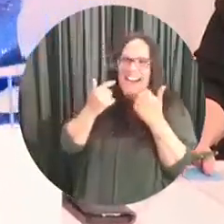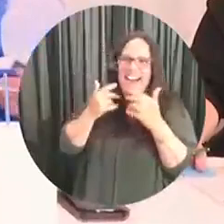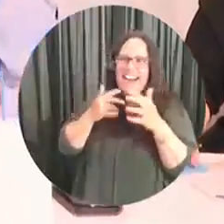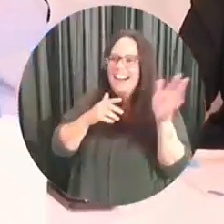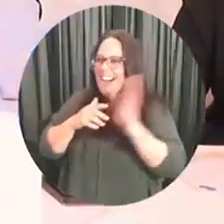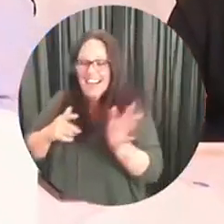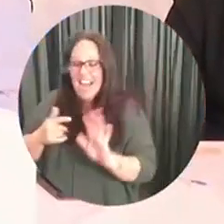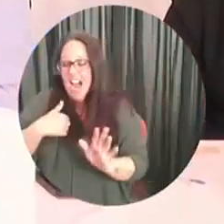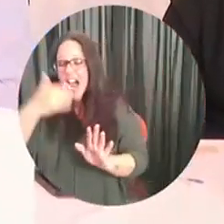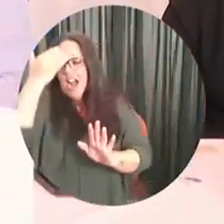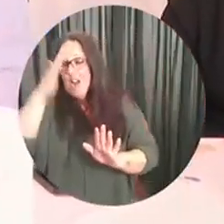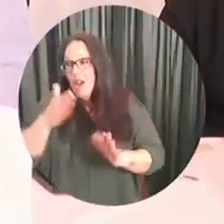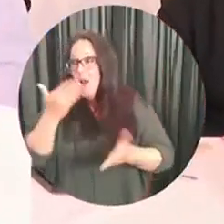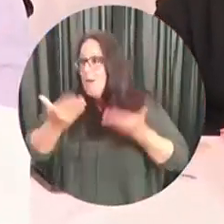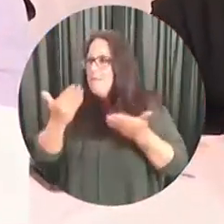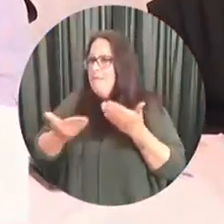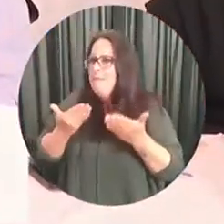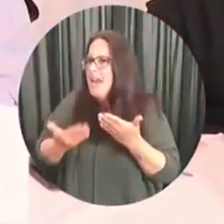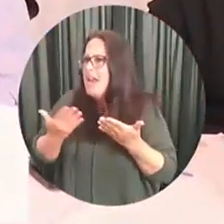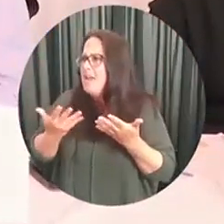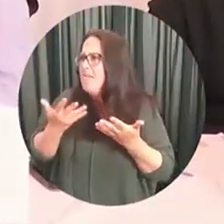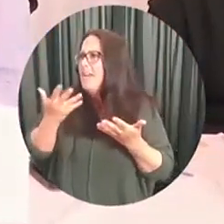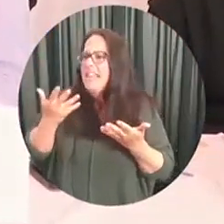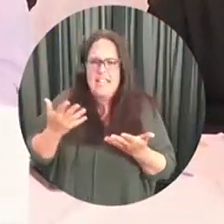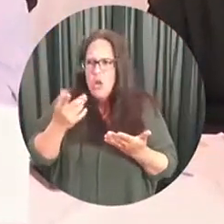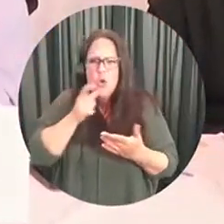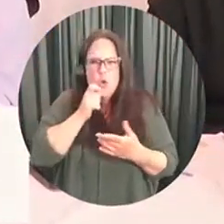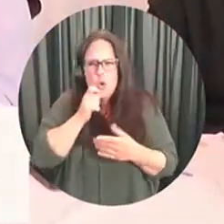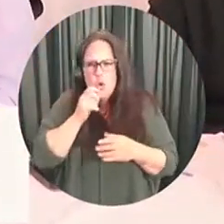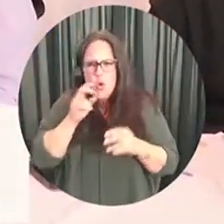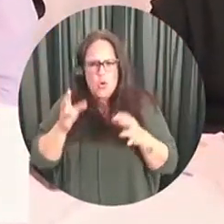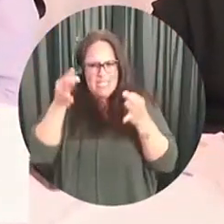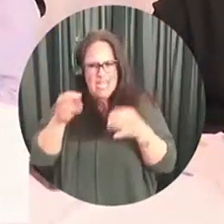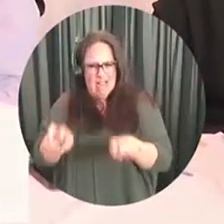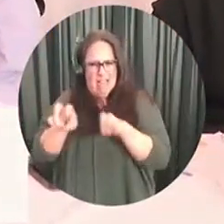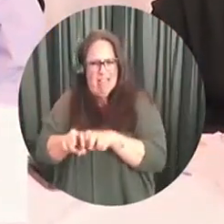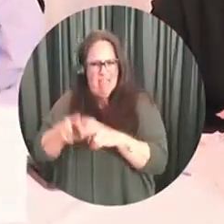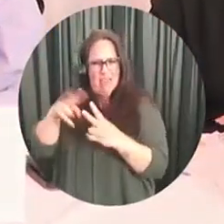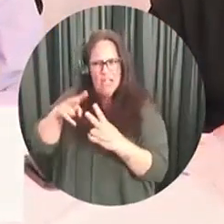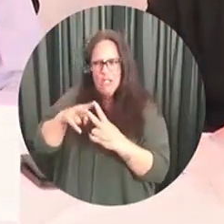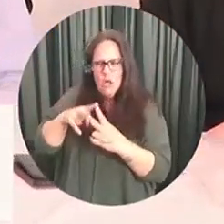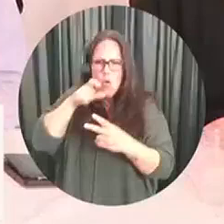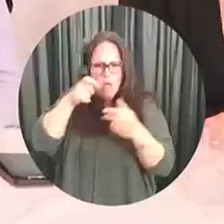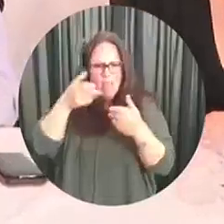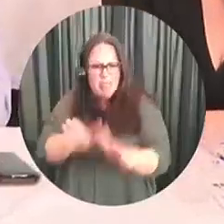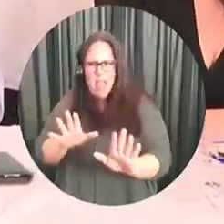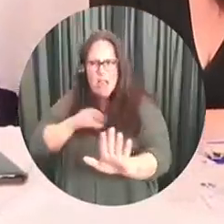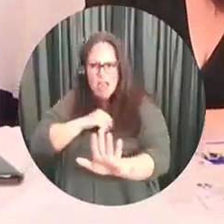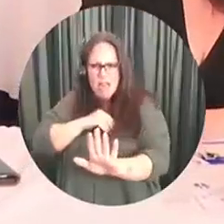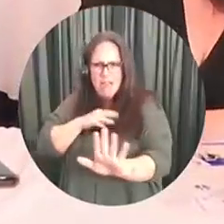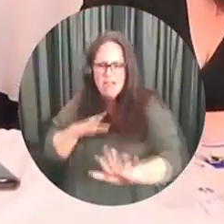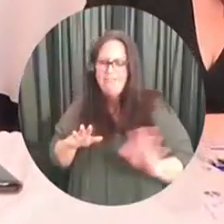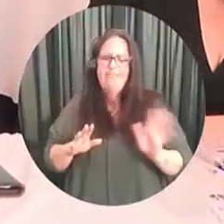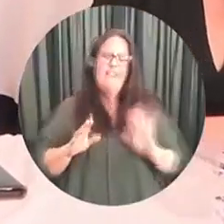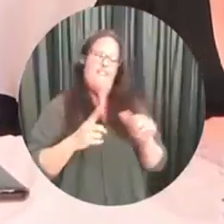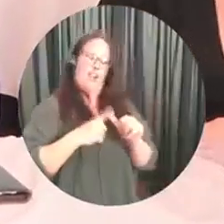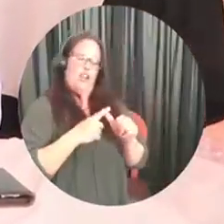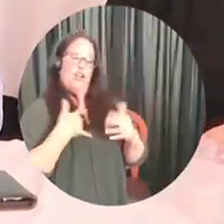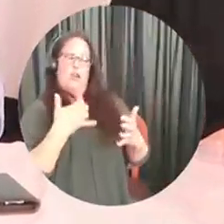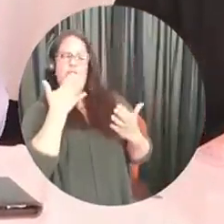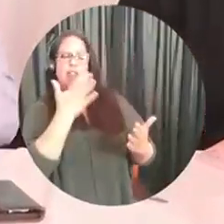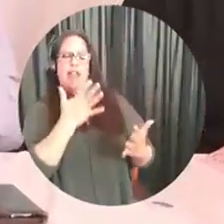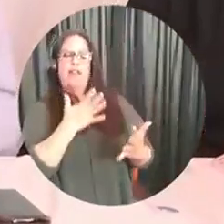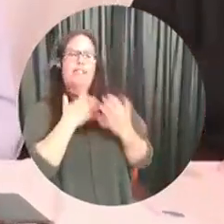I don't know. Maybe this was Brandon's choice. Who put them next to each other? Who allowed this? Okay, first of all, I want to thank my dear, dear